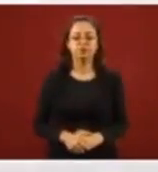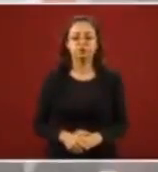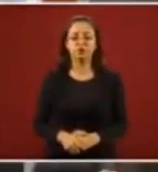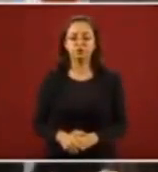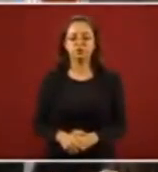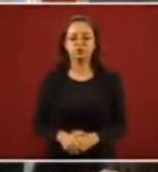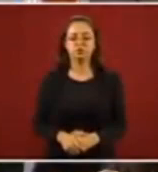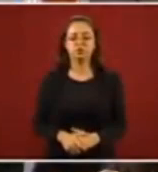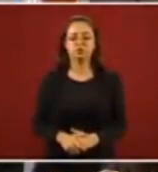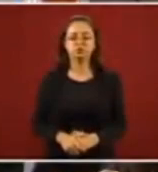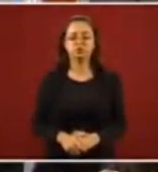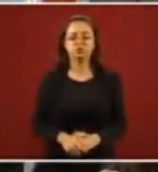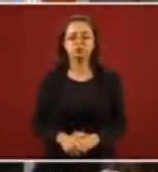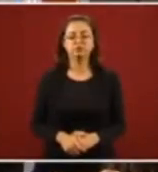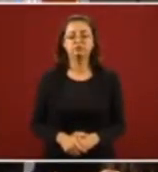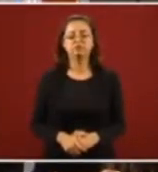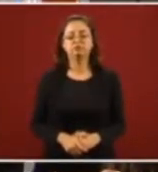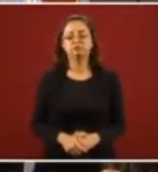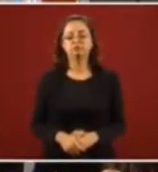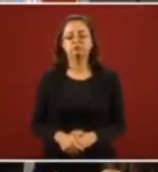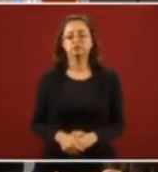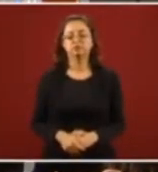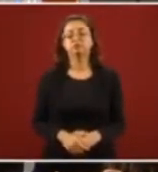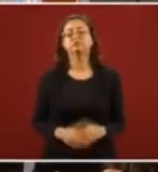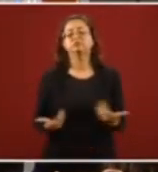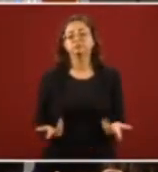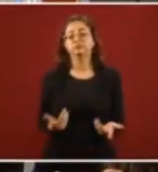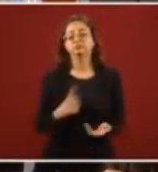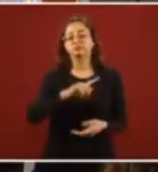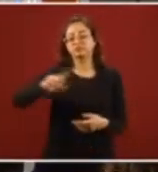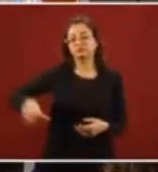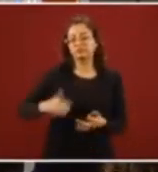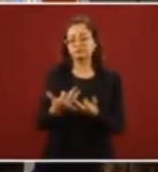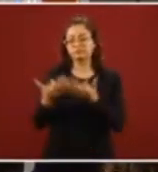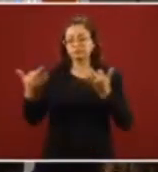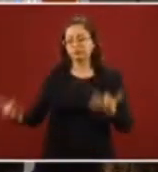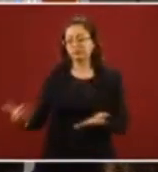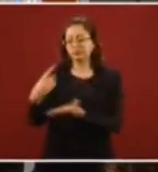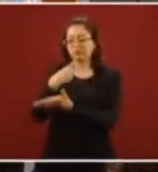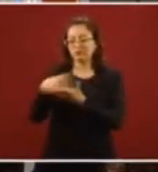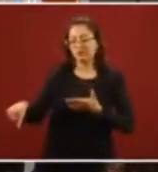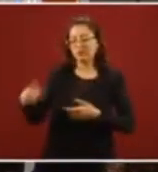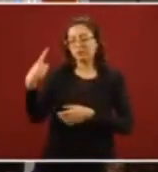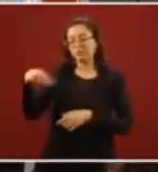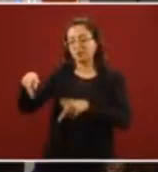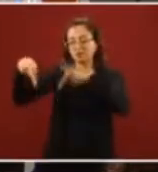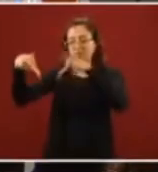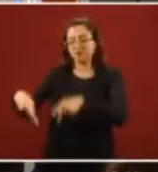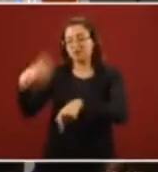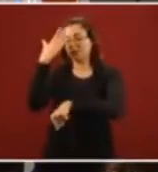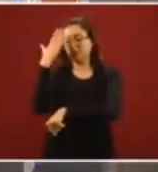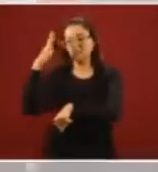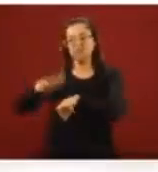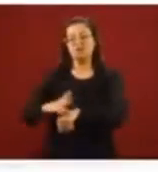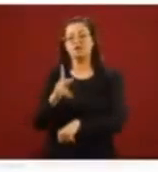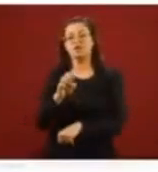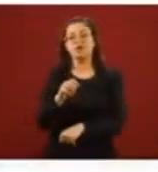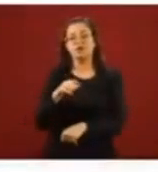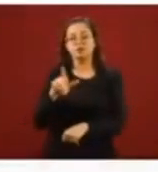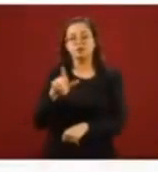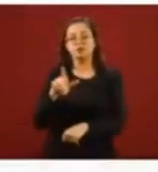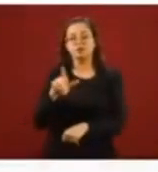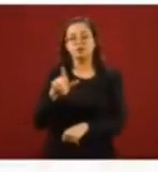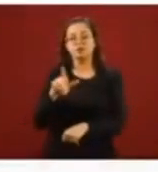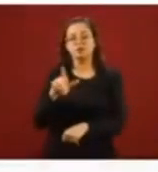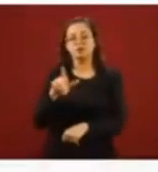En cuanto a la adquisición de terrenos destinados al memorial, la Secretaría de Gobernación gestionó con el apoyo de Pemex, Indavin, desde luego